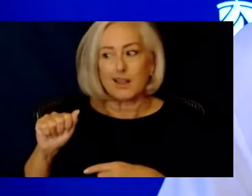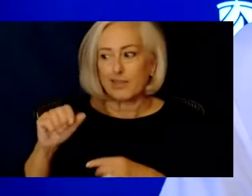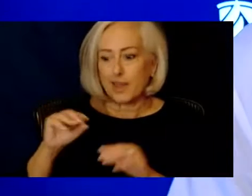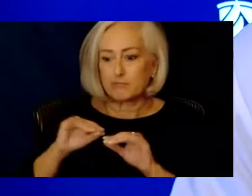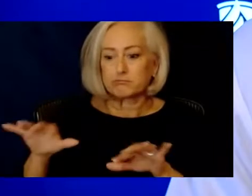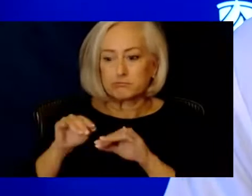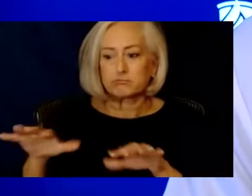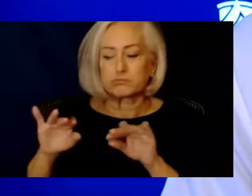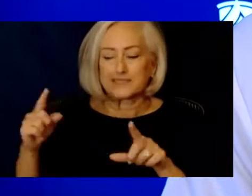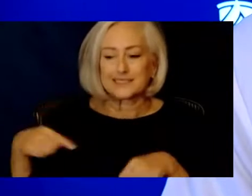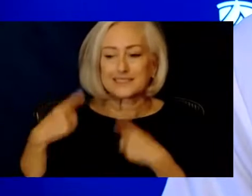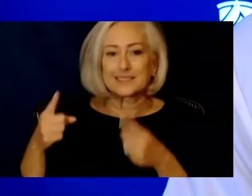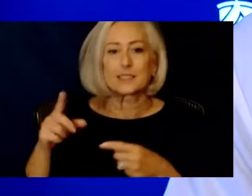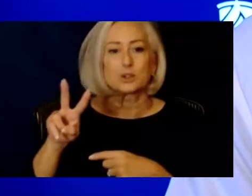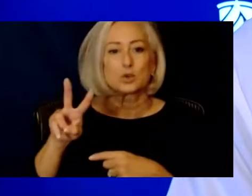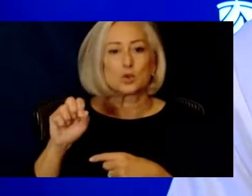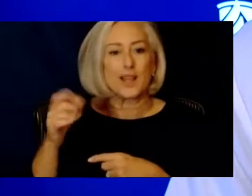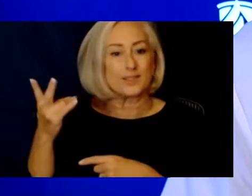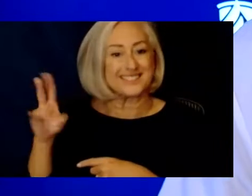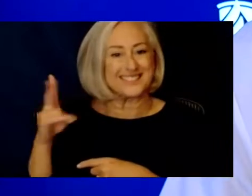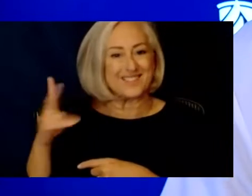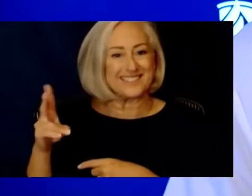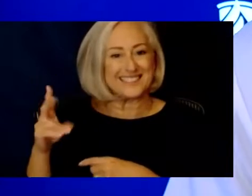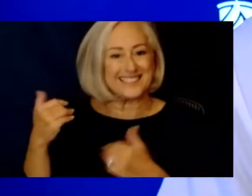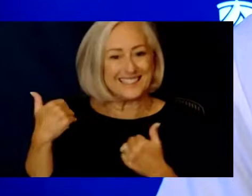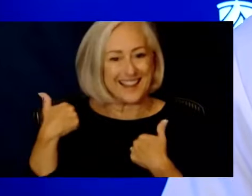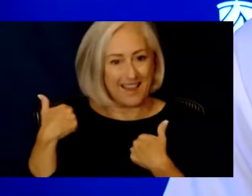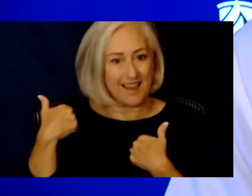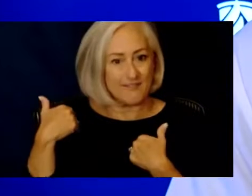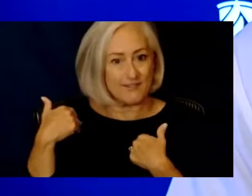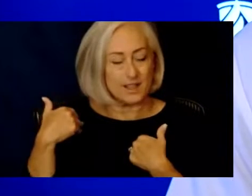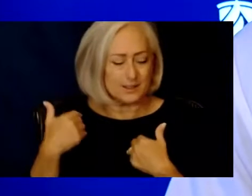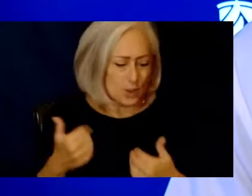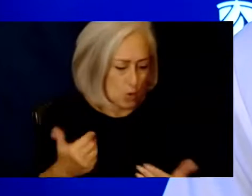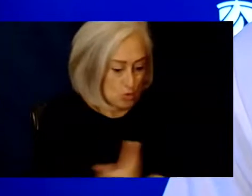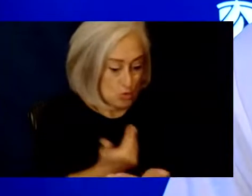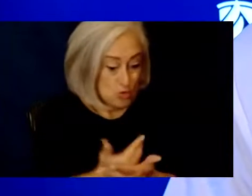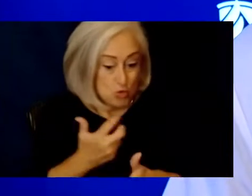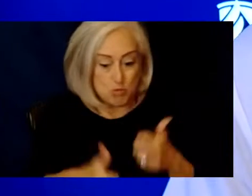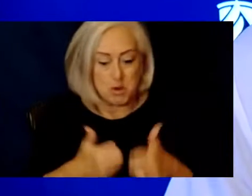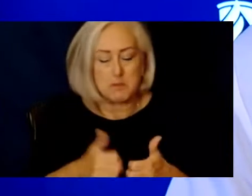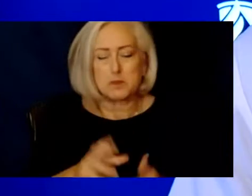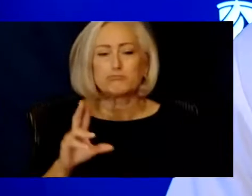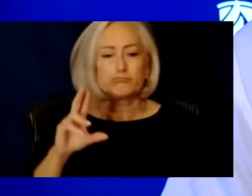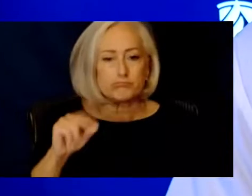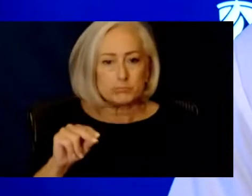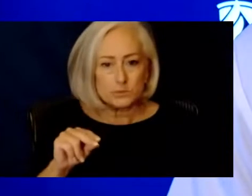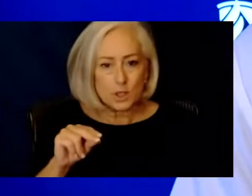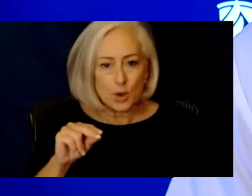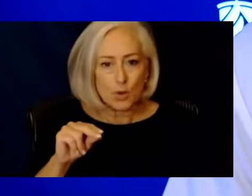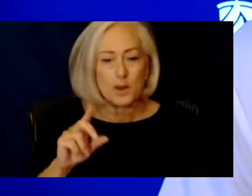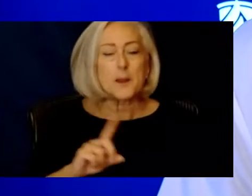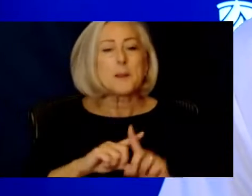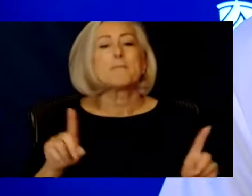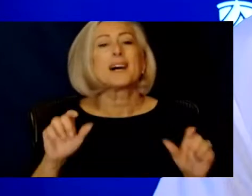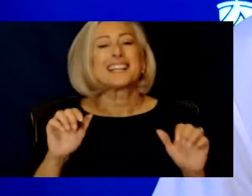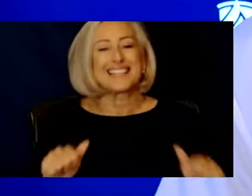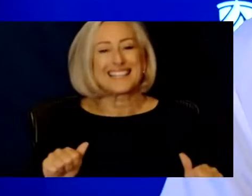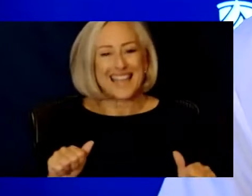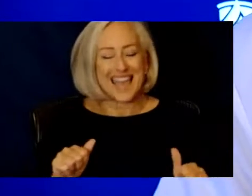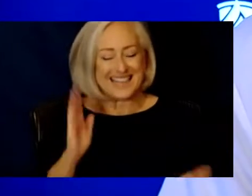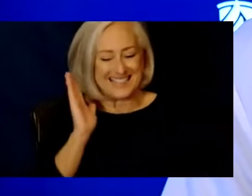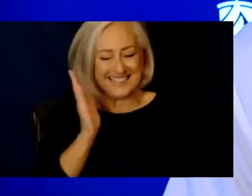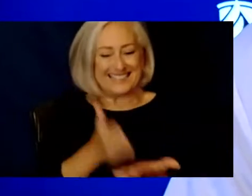been a problem for them. So it is not a new problem. But what we can do is really easily stop it, and that is